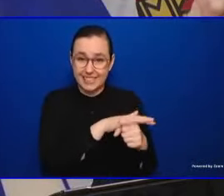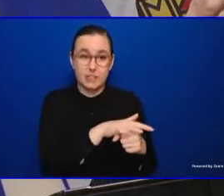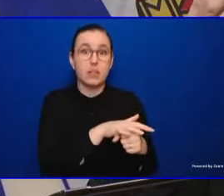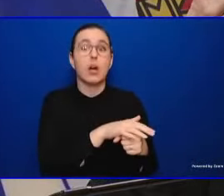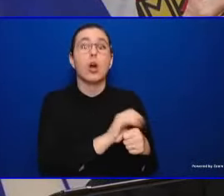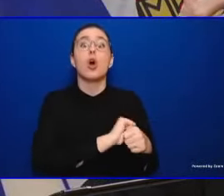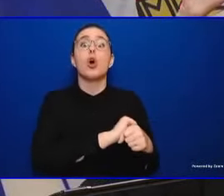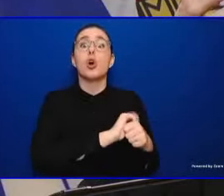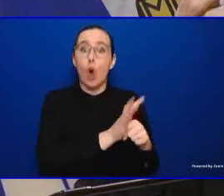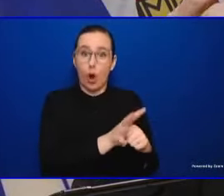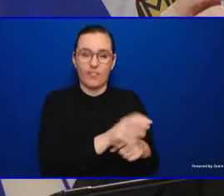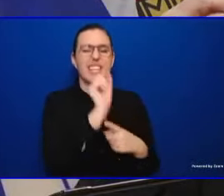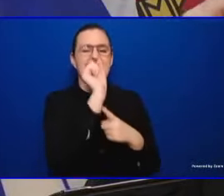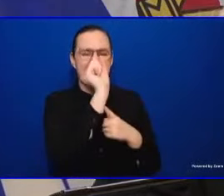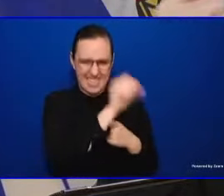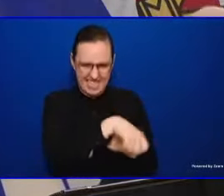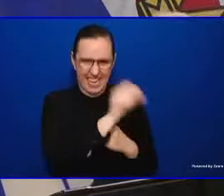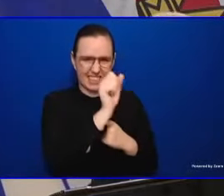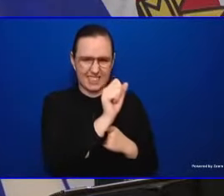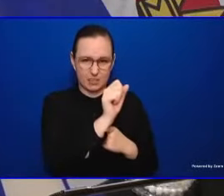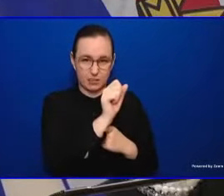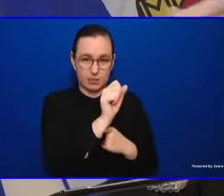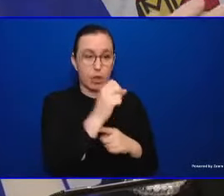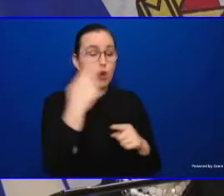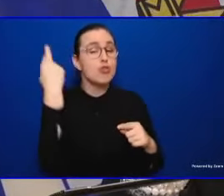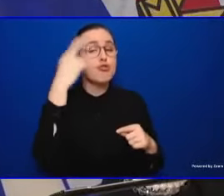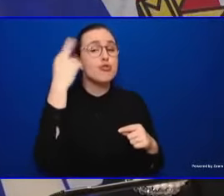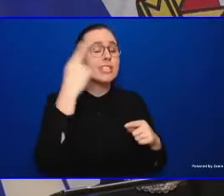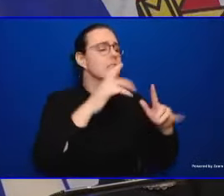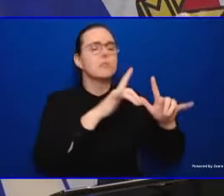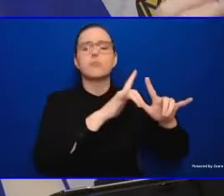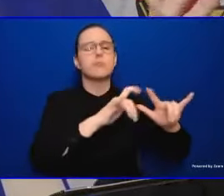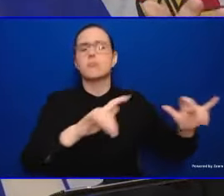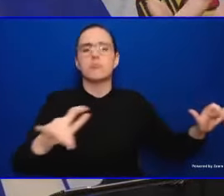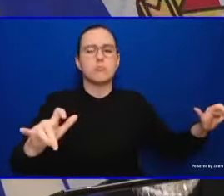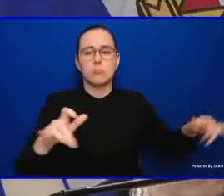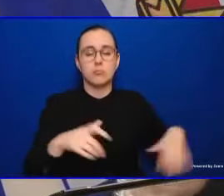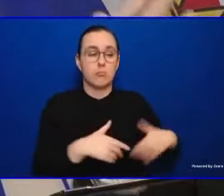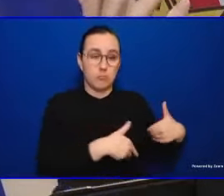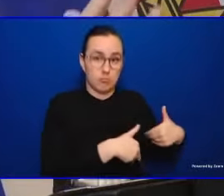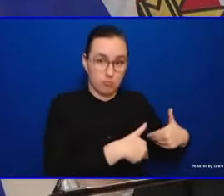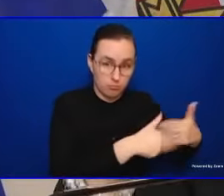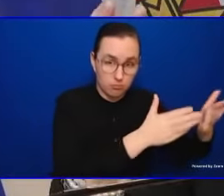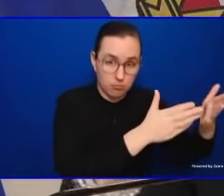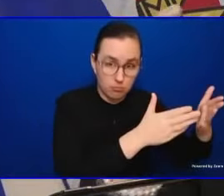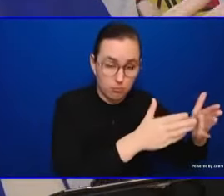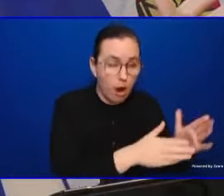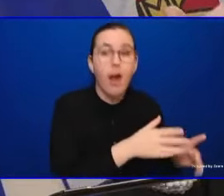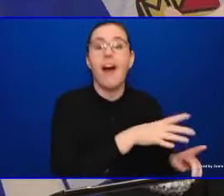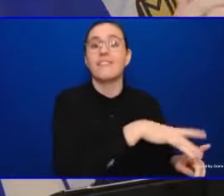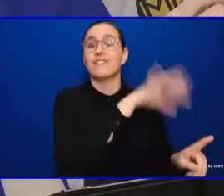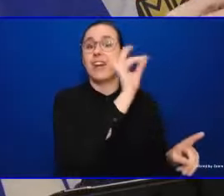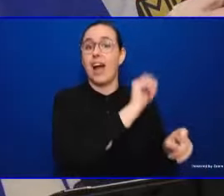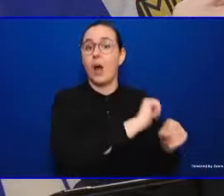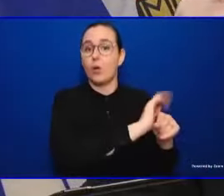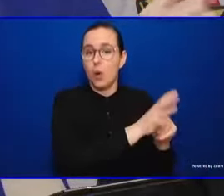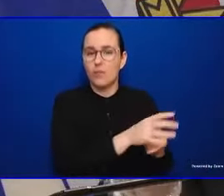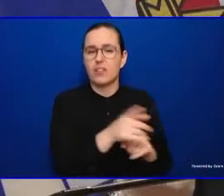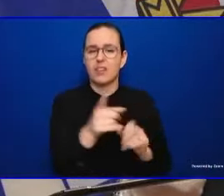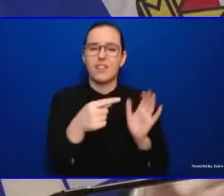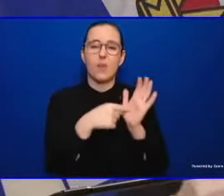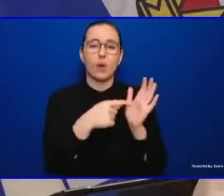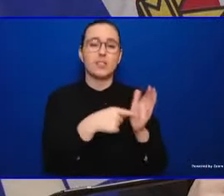came in for something else and were screened for surgery, for example, for somebody who had trauma, who was going for